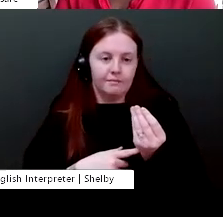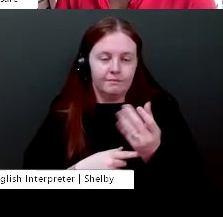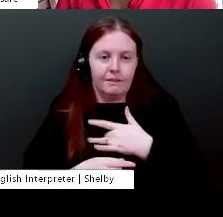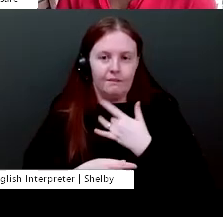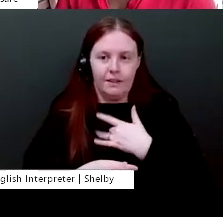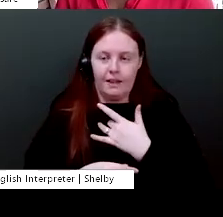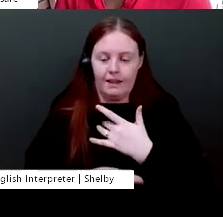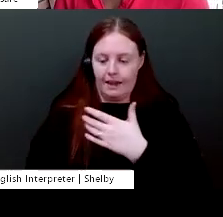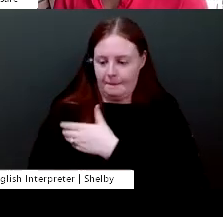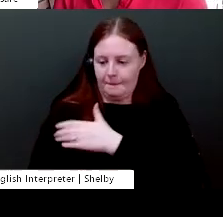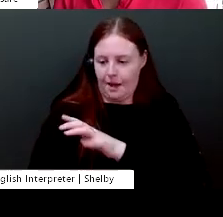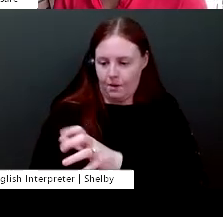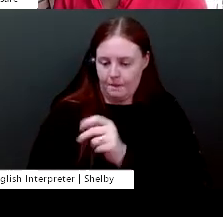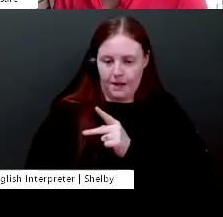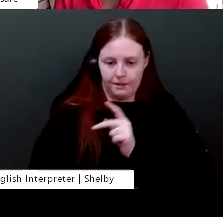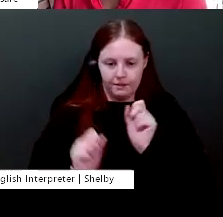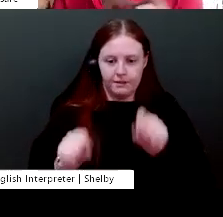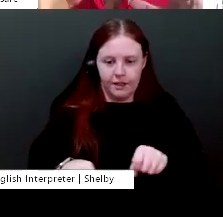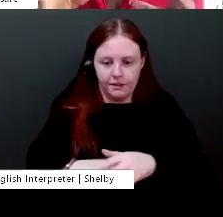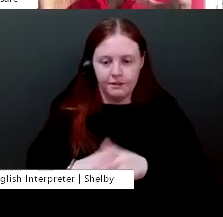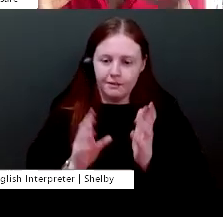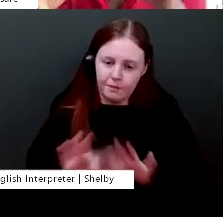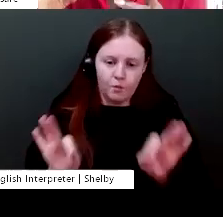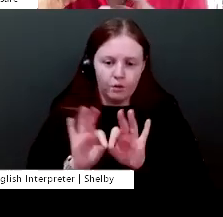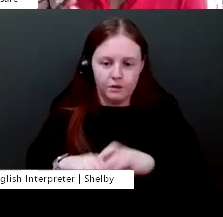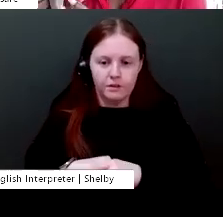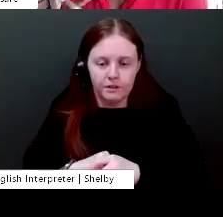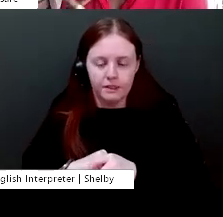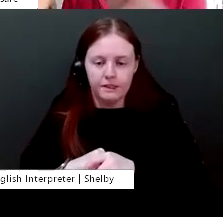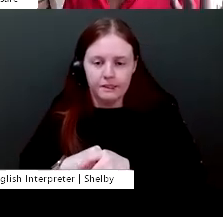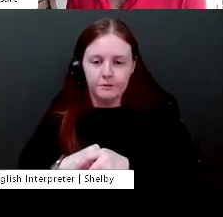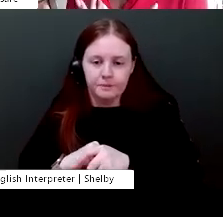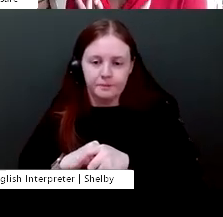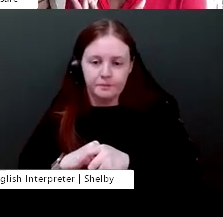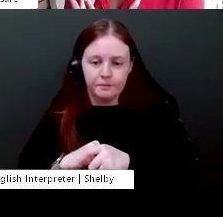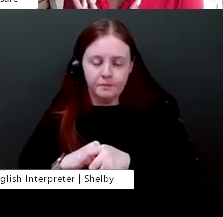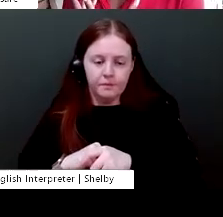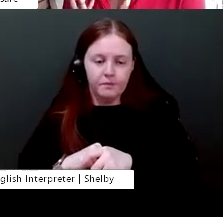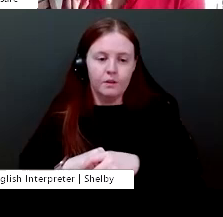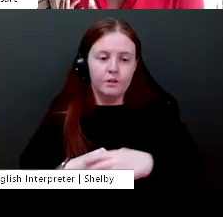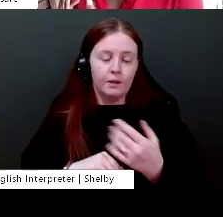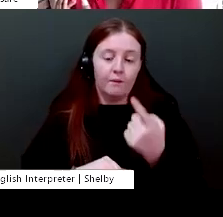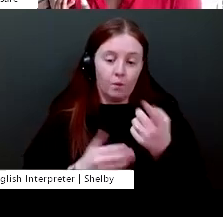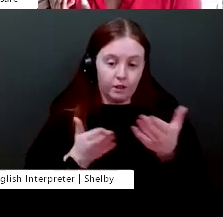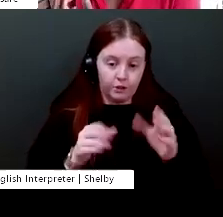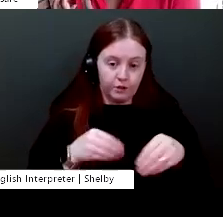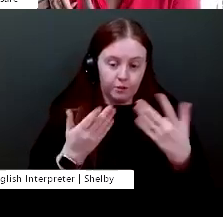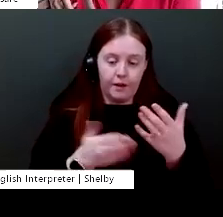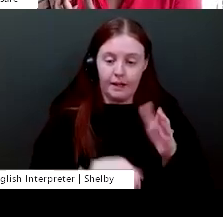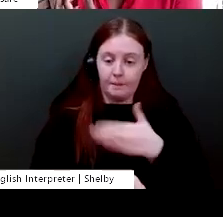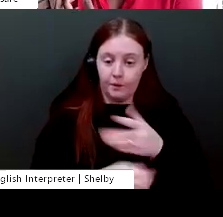important. And so we had music therapy as a service that was offered